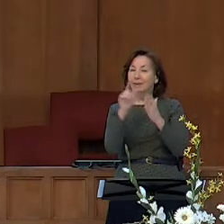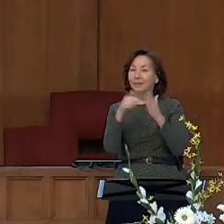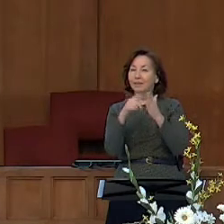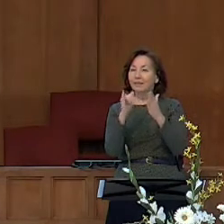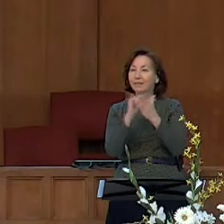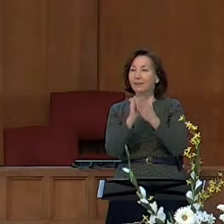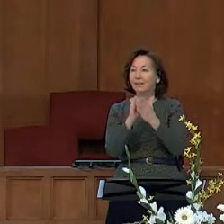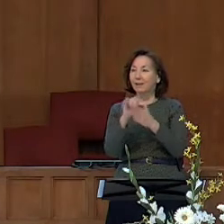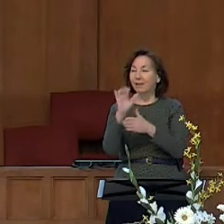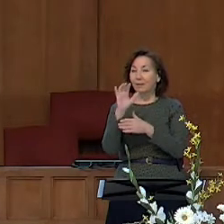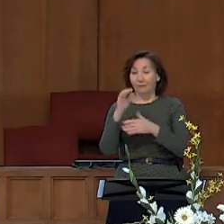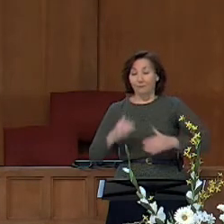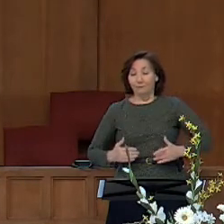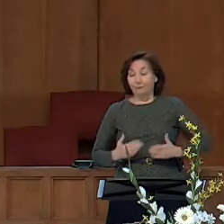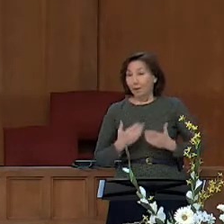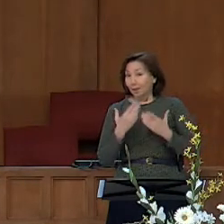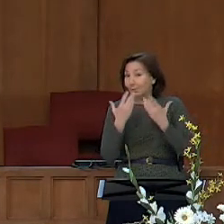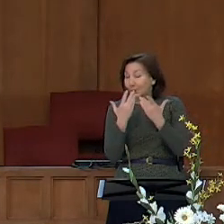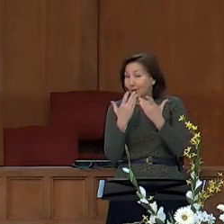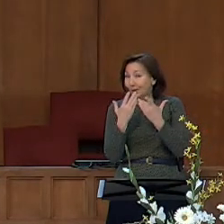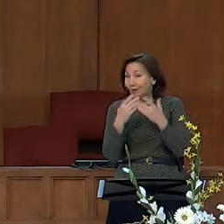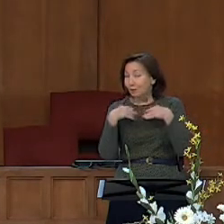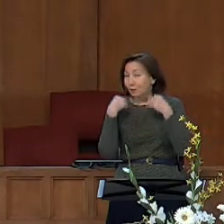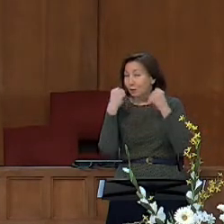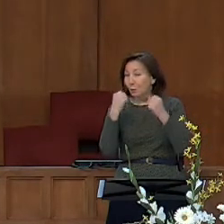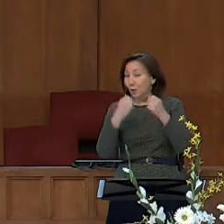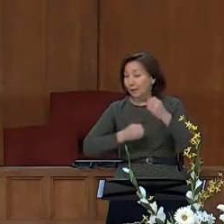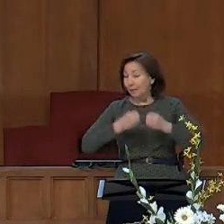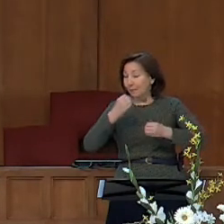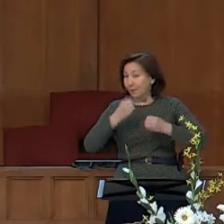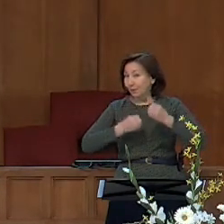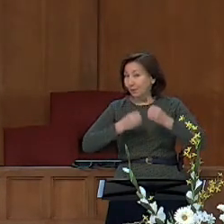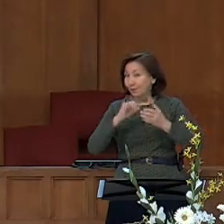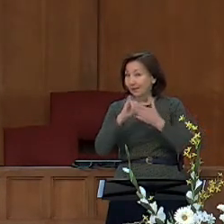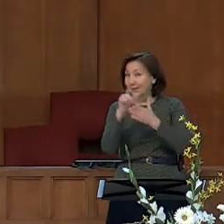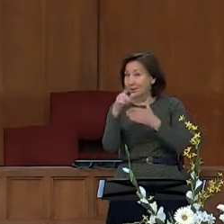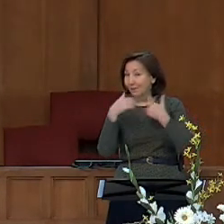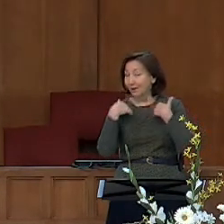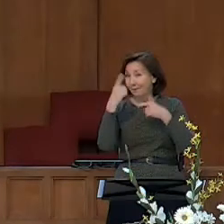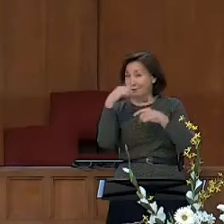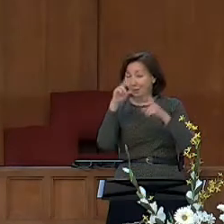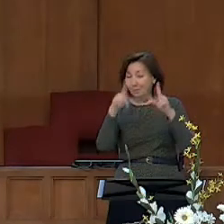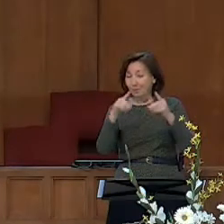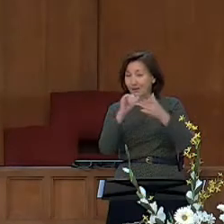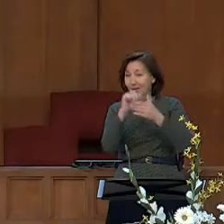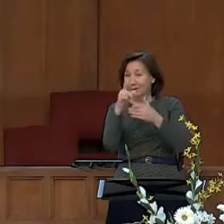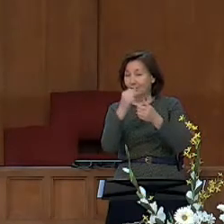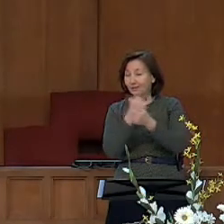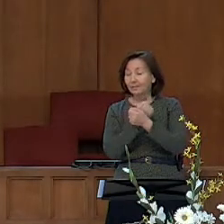fire burning within you, the strong emotions that you have for someone you love.